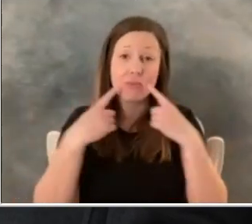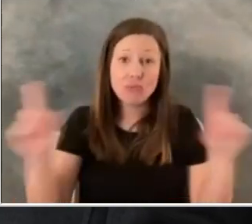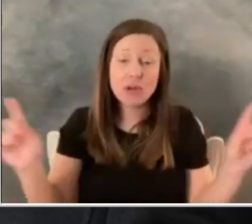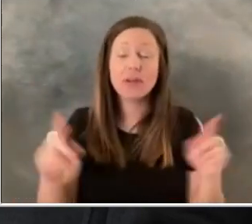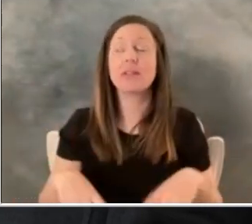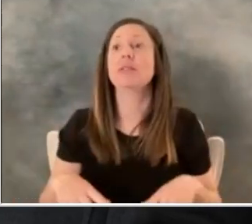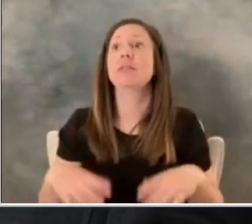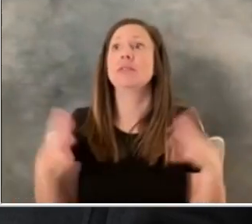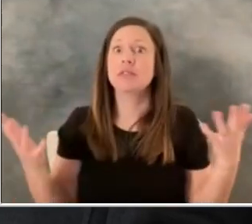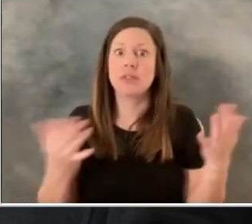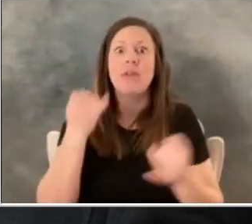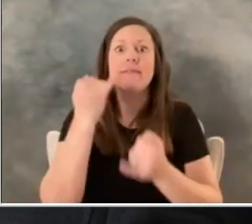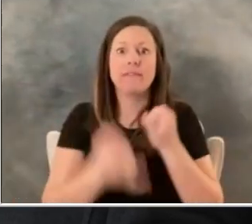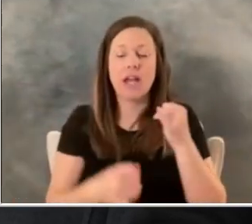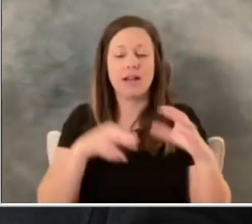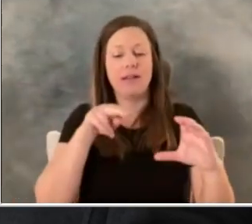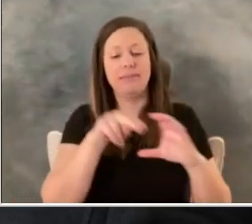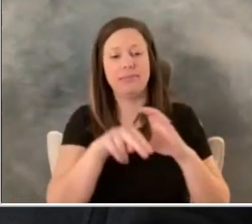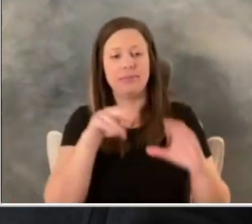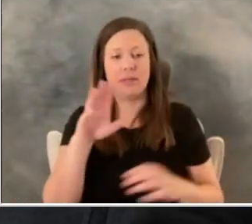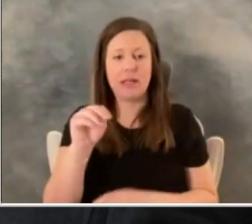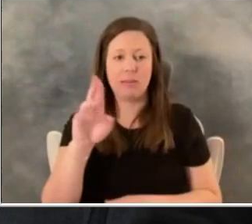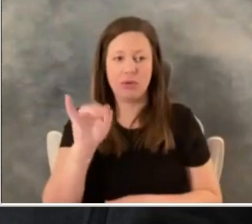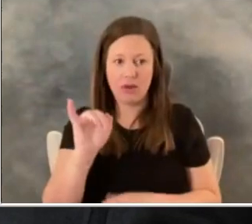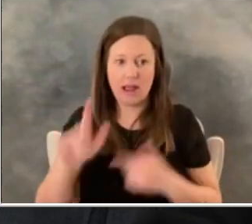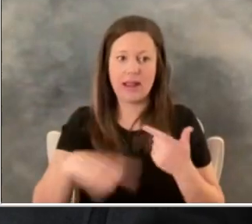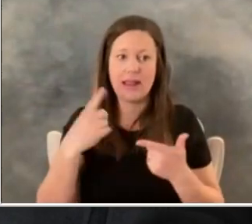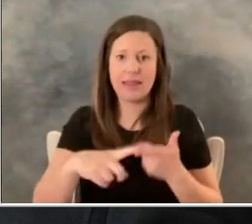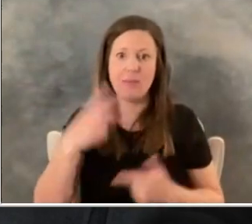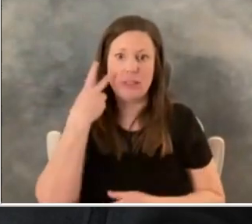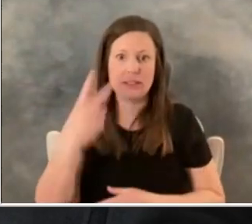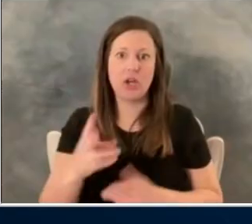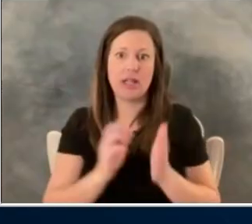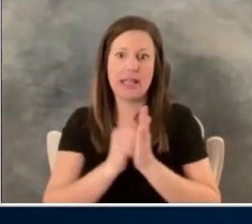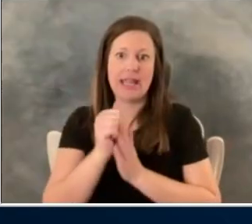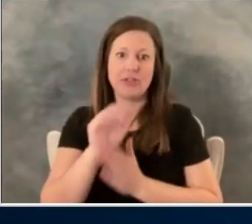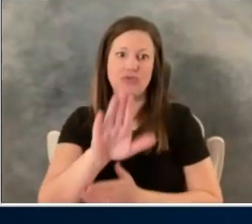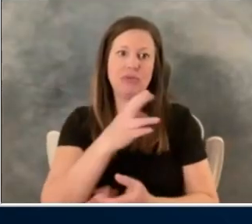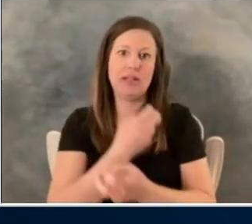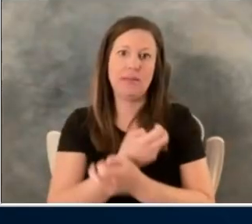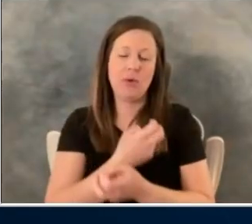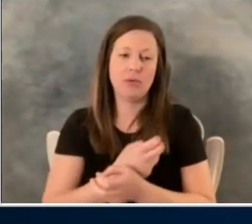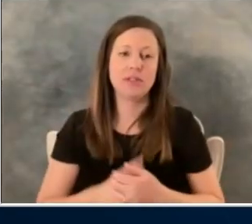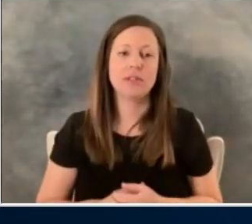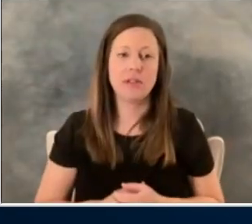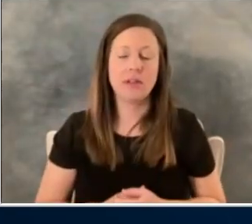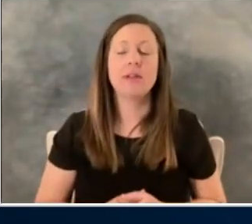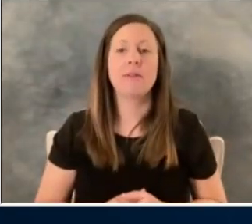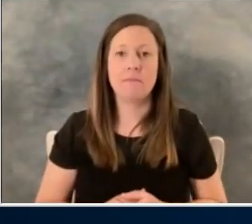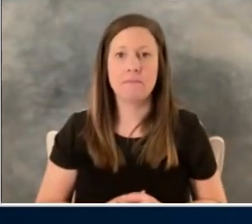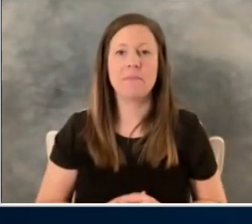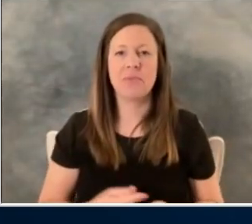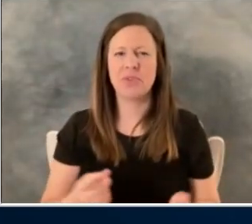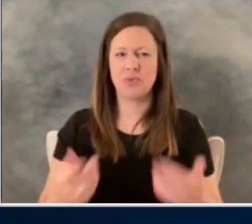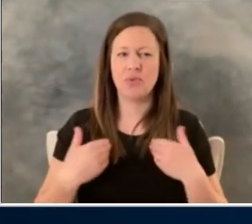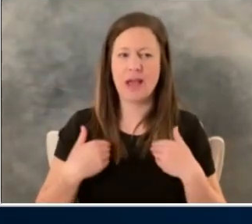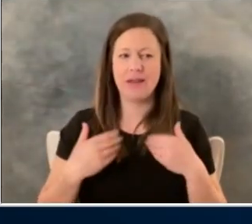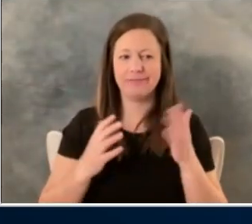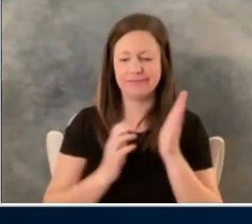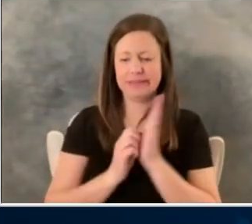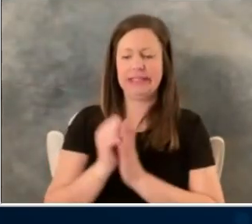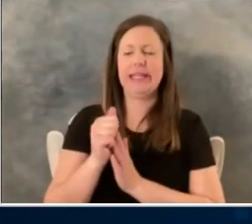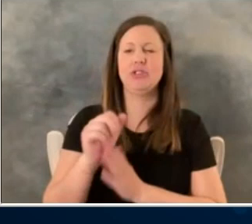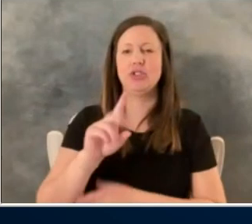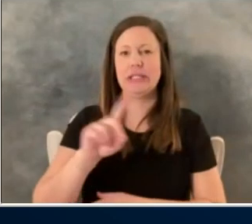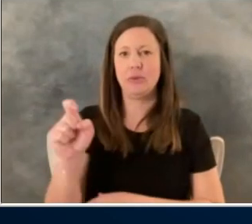revealed the cancer in his bones. So you get this cancer diagnosis, clearly a lot of